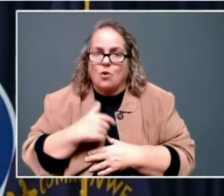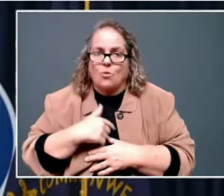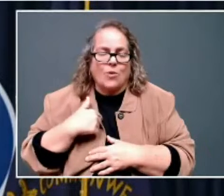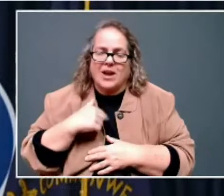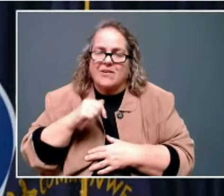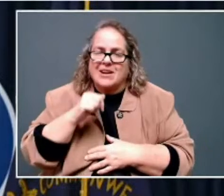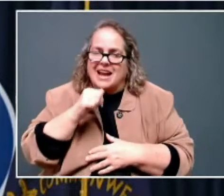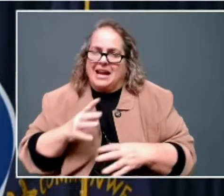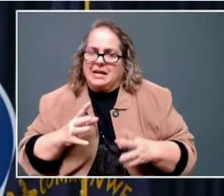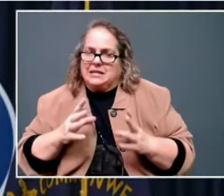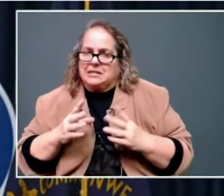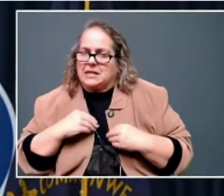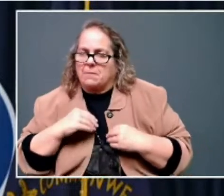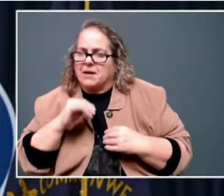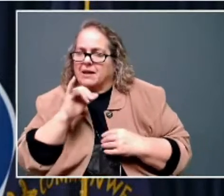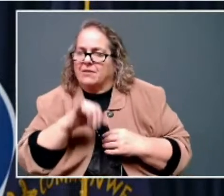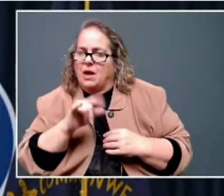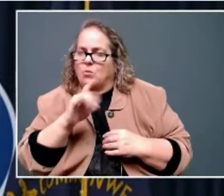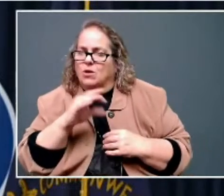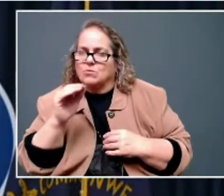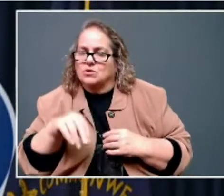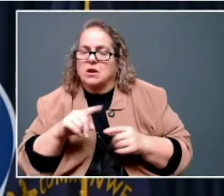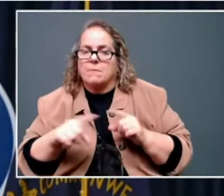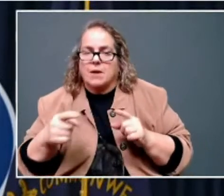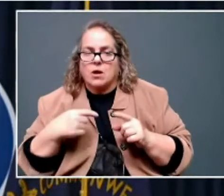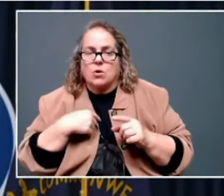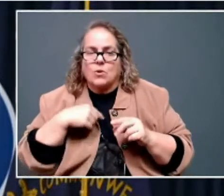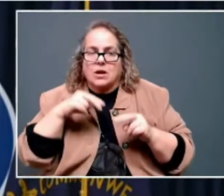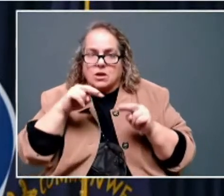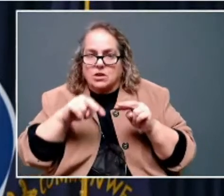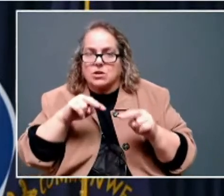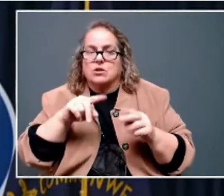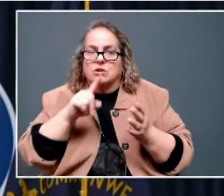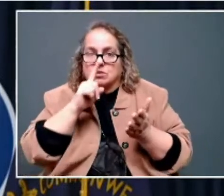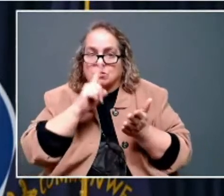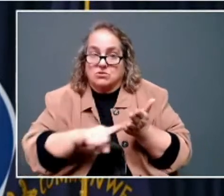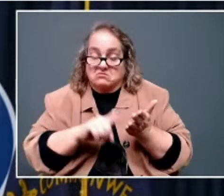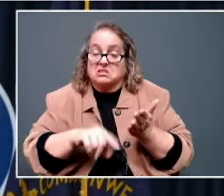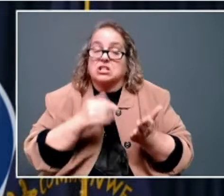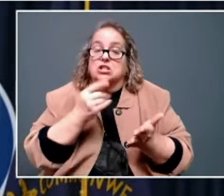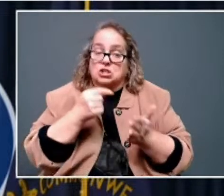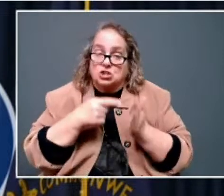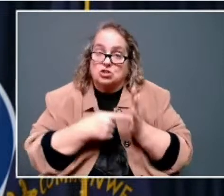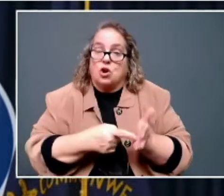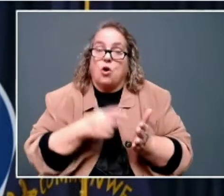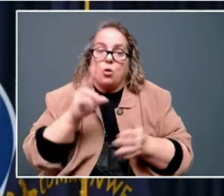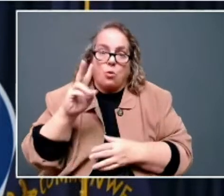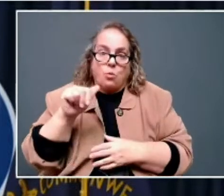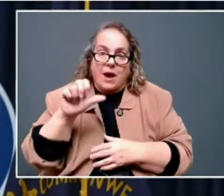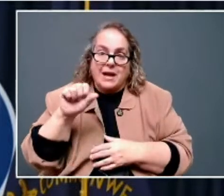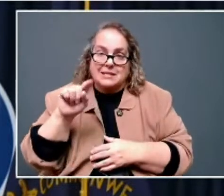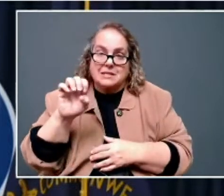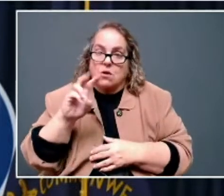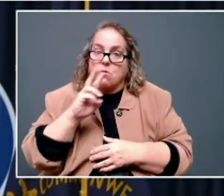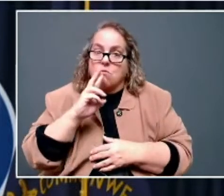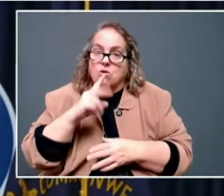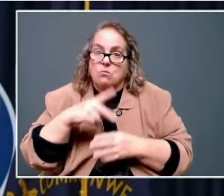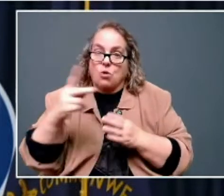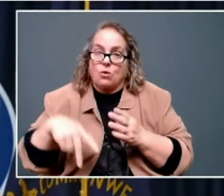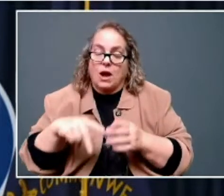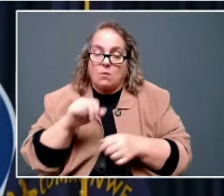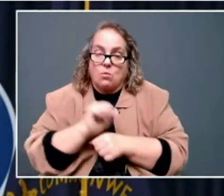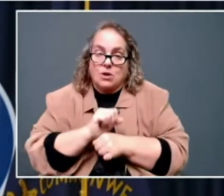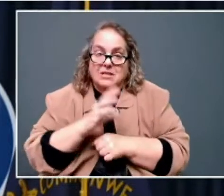but I will say this is showing the wastewater program works. And if we can hold the infection